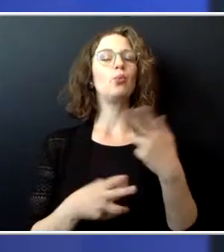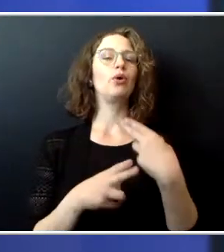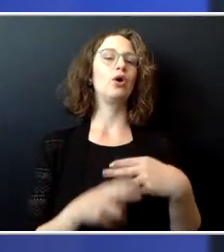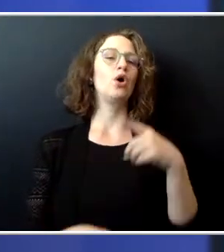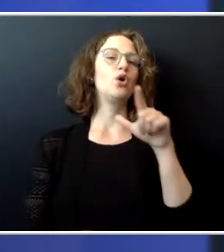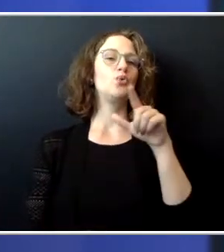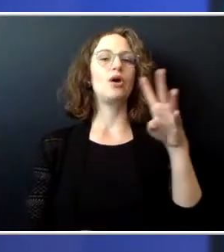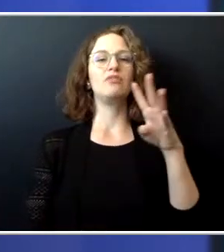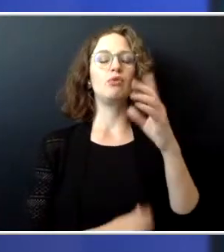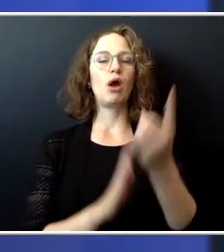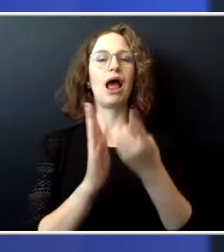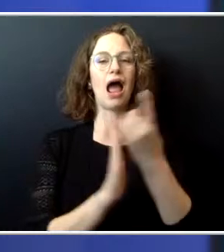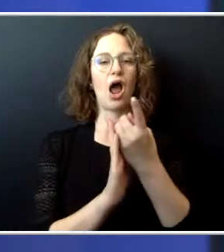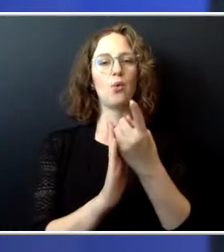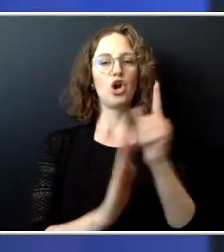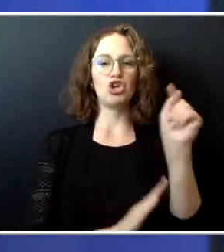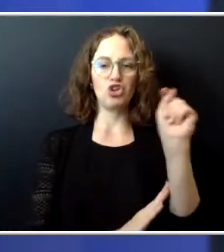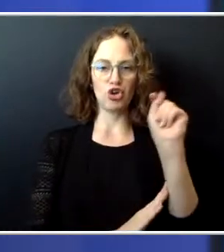that